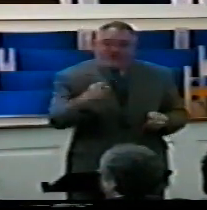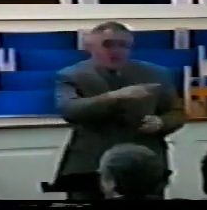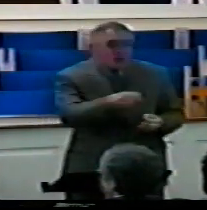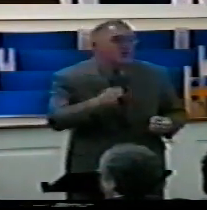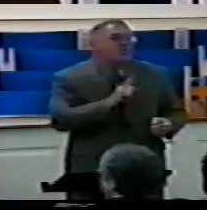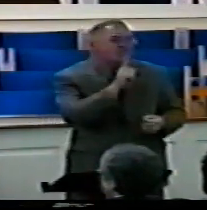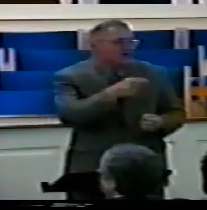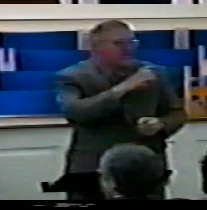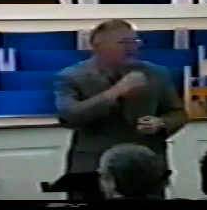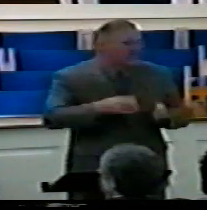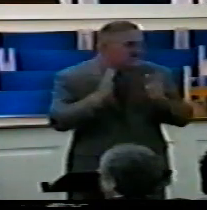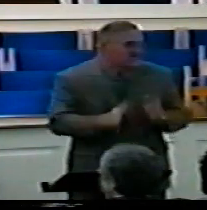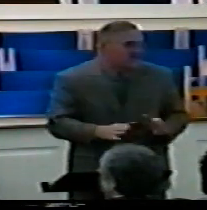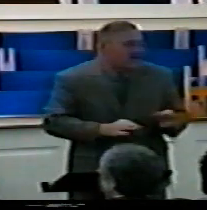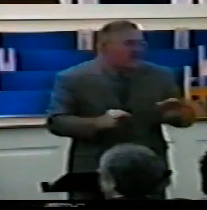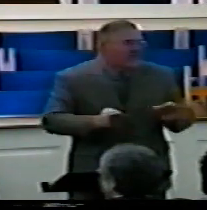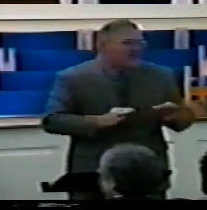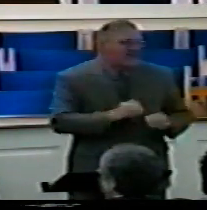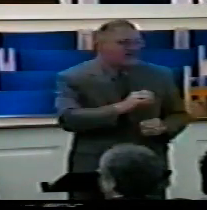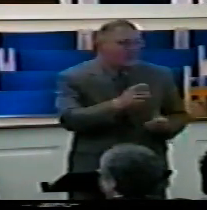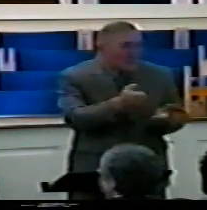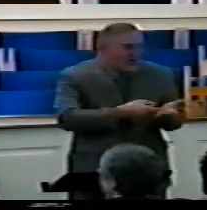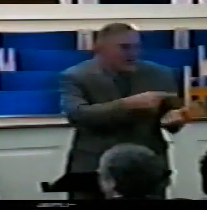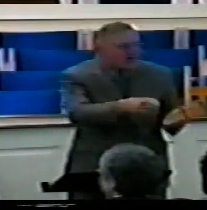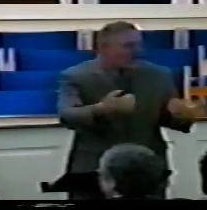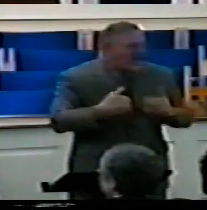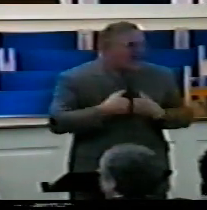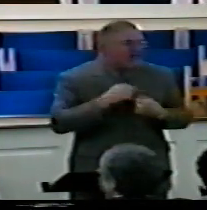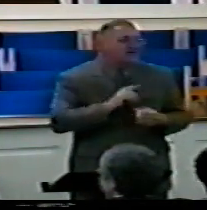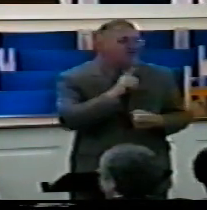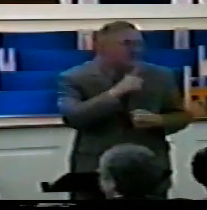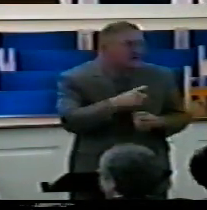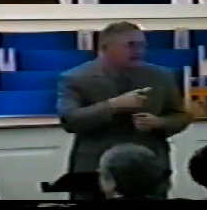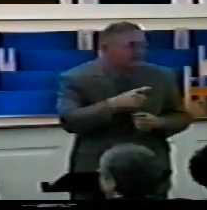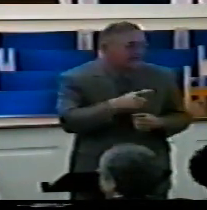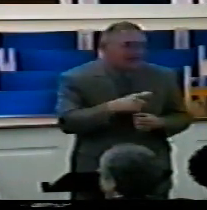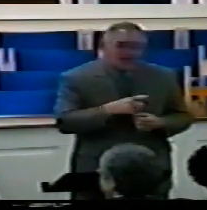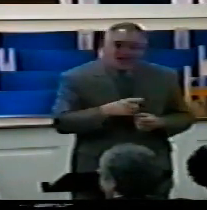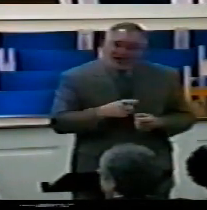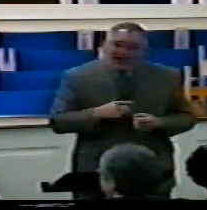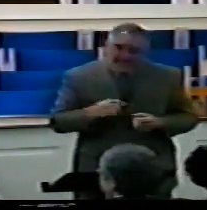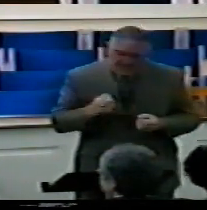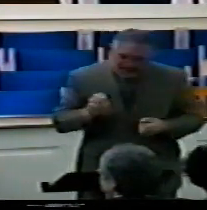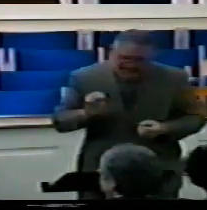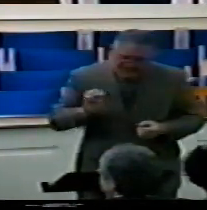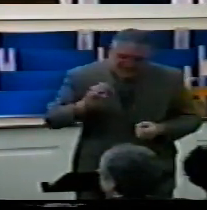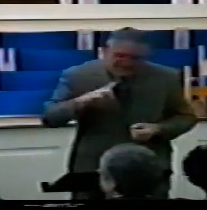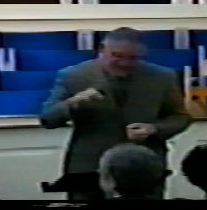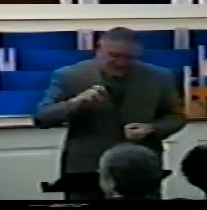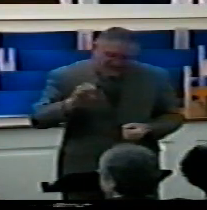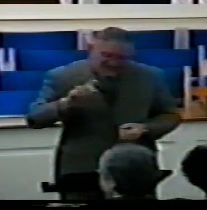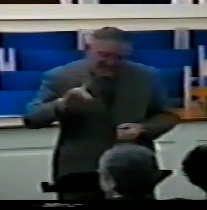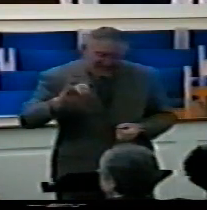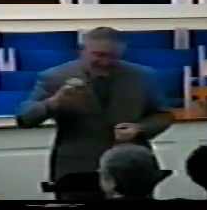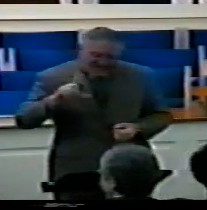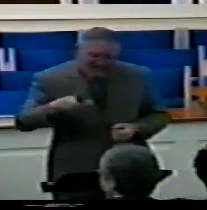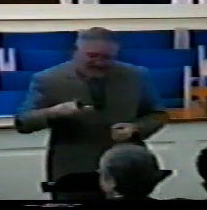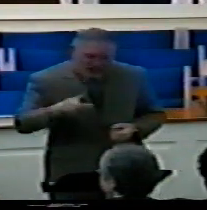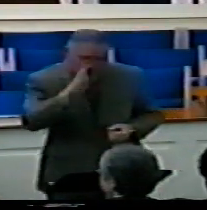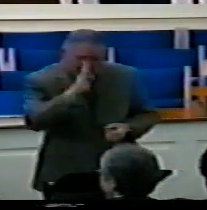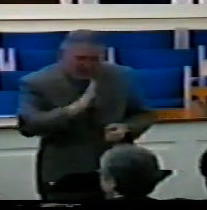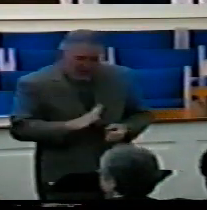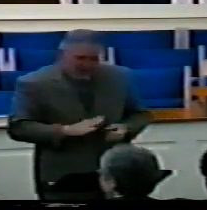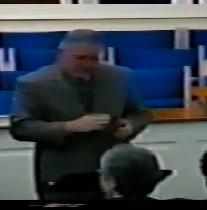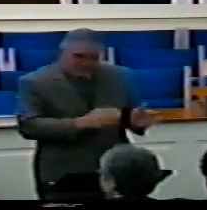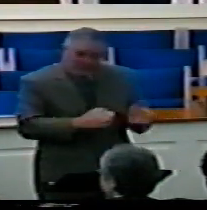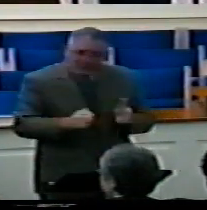verse 21 and continuing, it talks about how God took Ezekiel to the plain of life and how there God tried him and God prepared